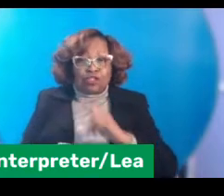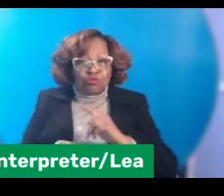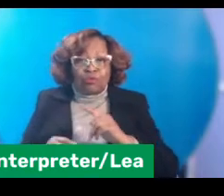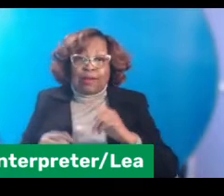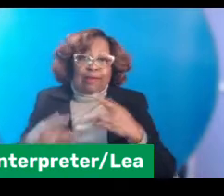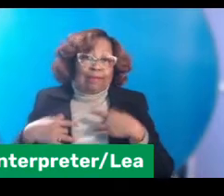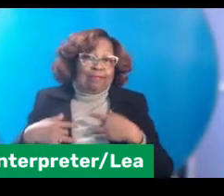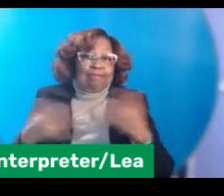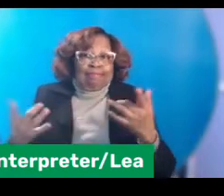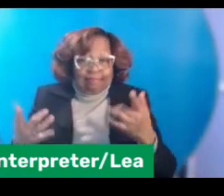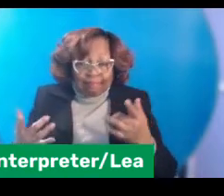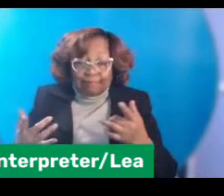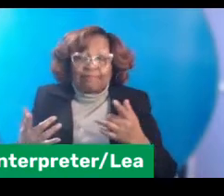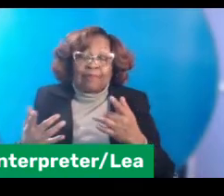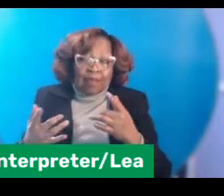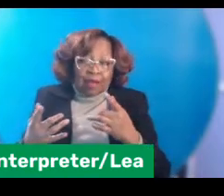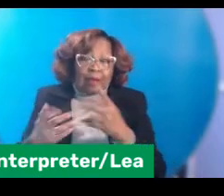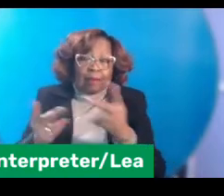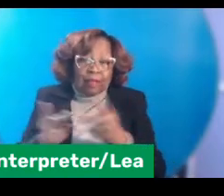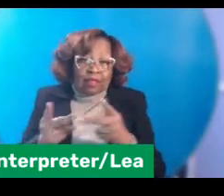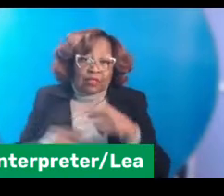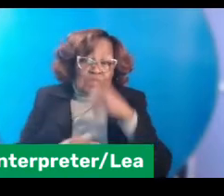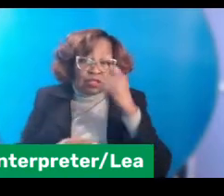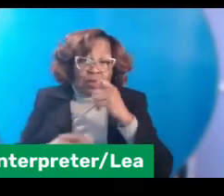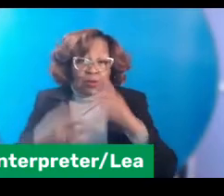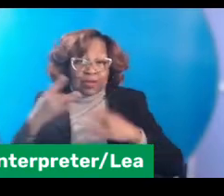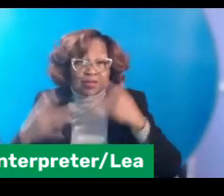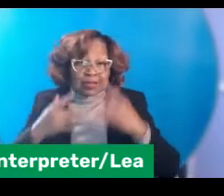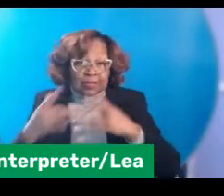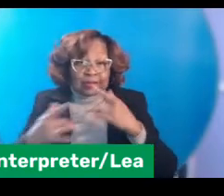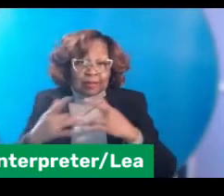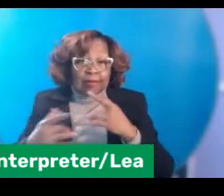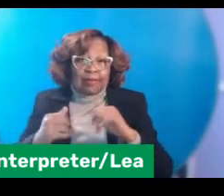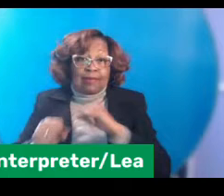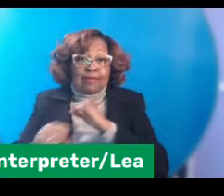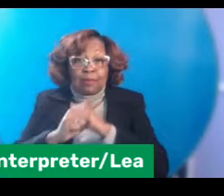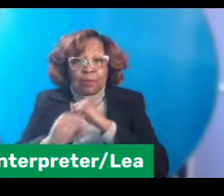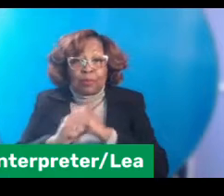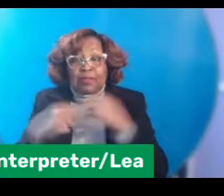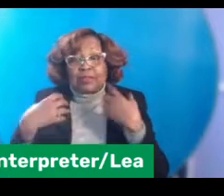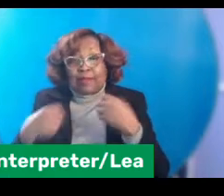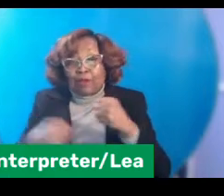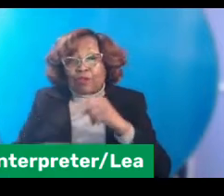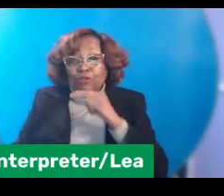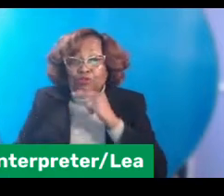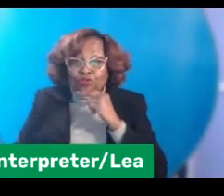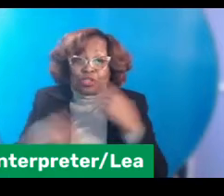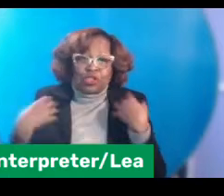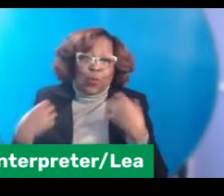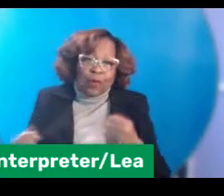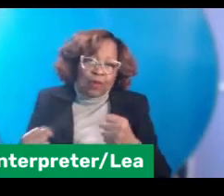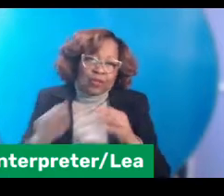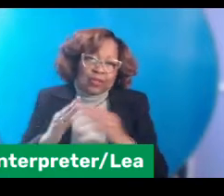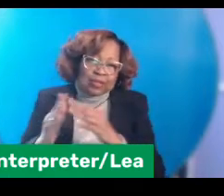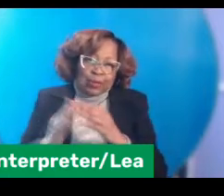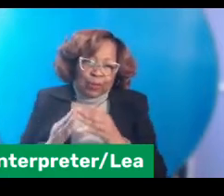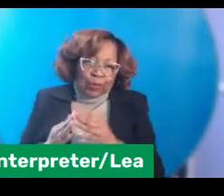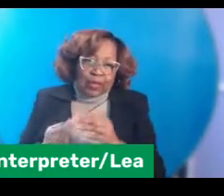happening spot in the summer and an exciting event that just promotes health, nutrition, wellness, and